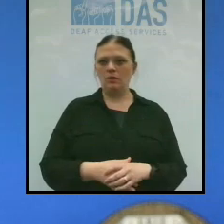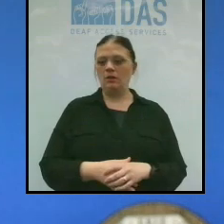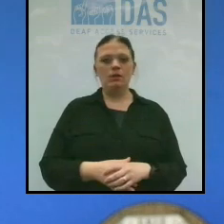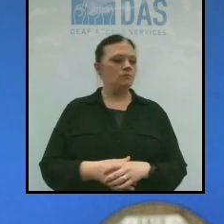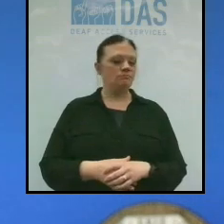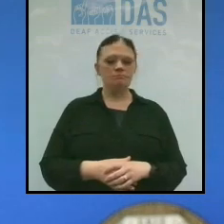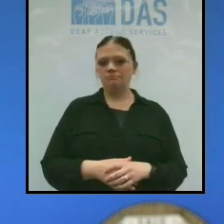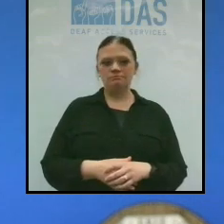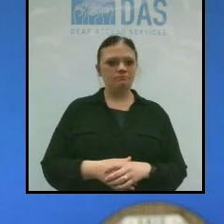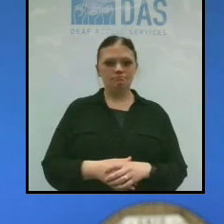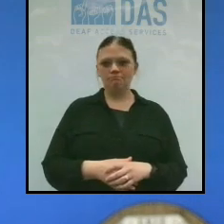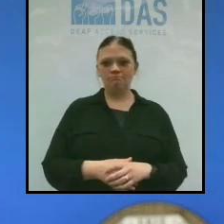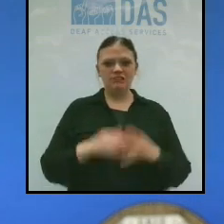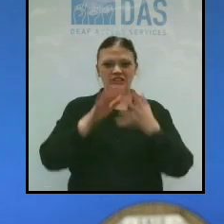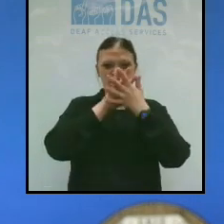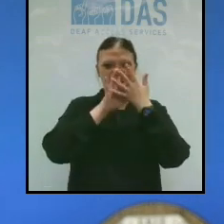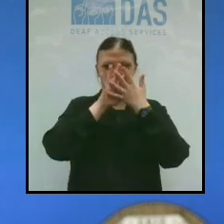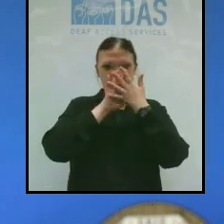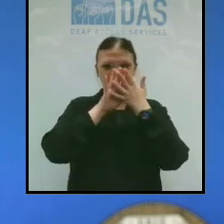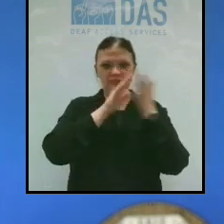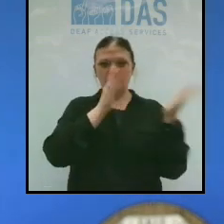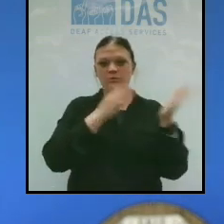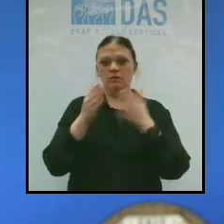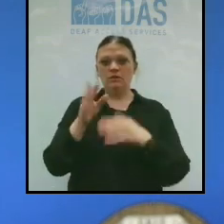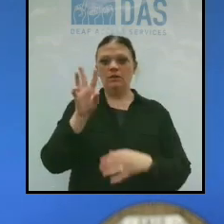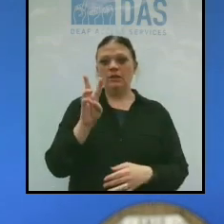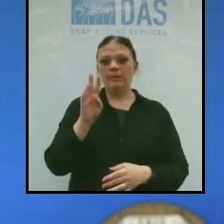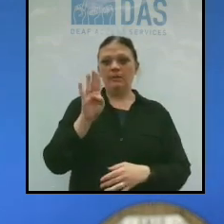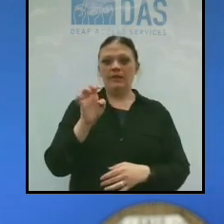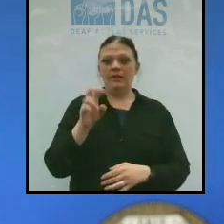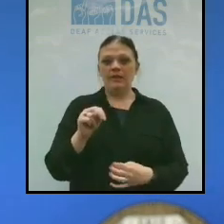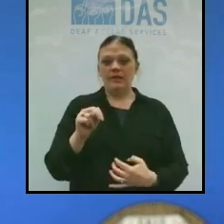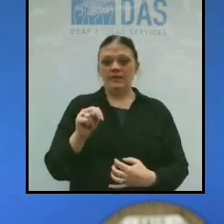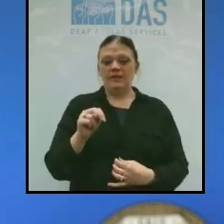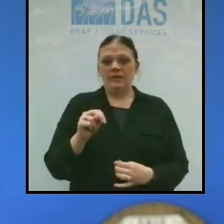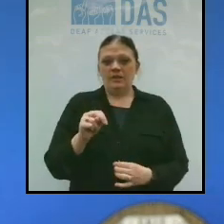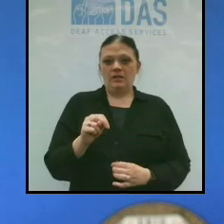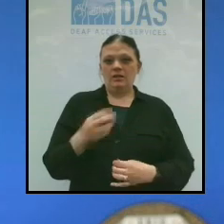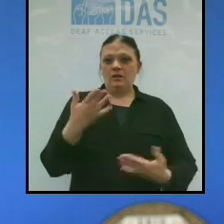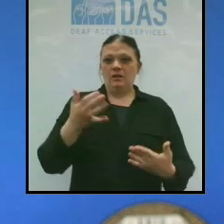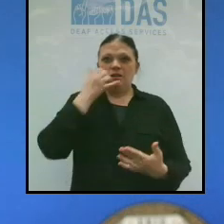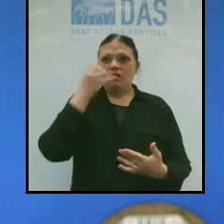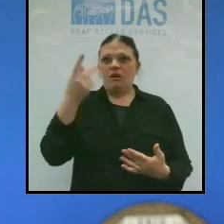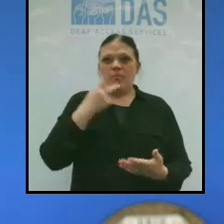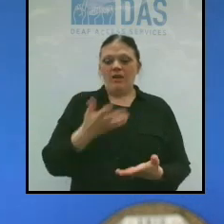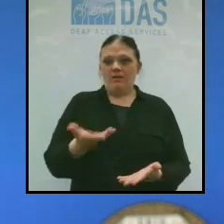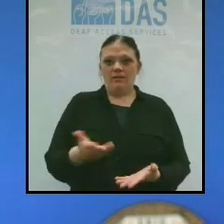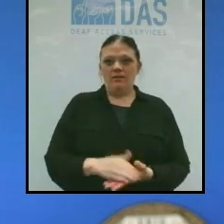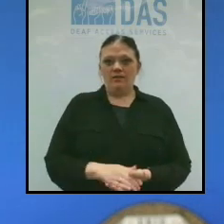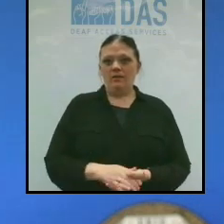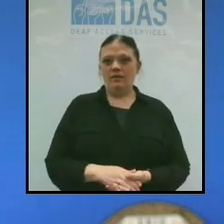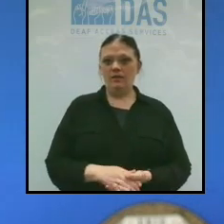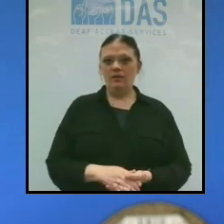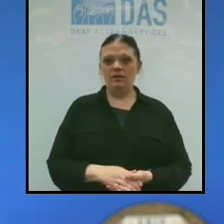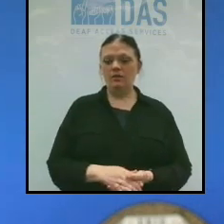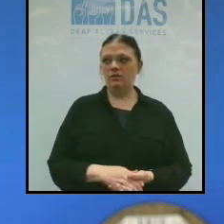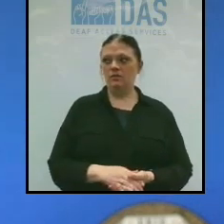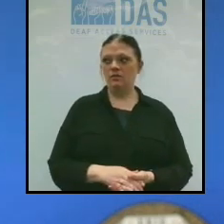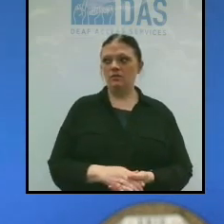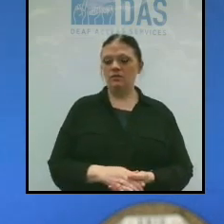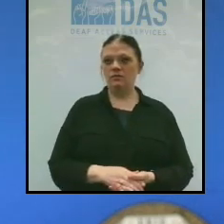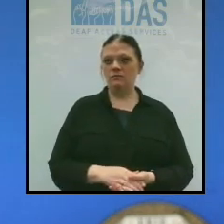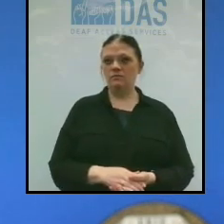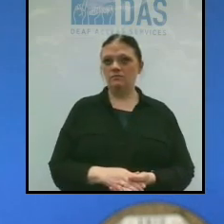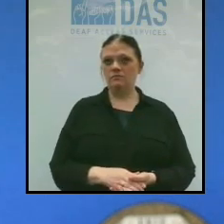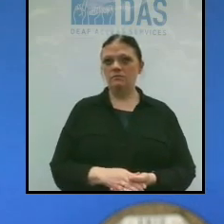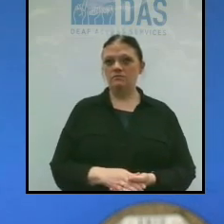Why don't we go to Mike Baggerman from BEN, and if Mike Mroziak could call back in, we'll get you back. Why don't you disconnect and try calling back